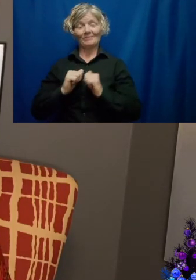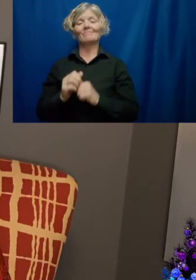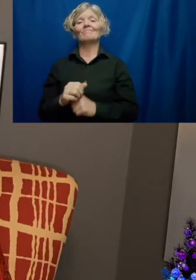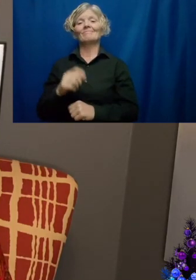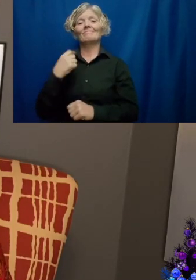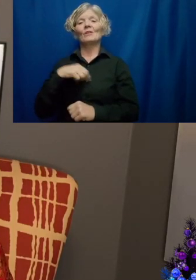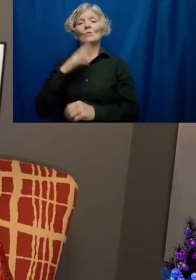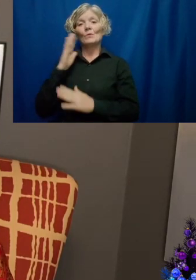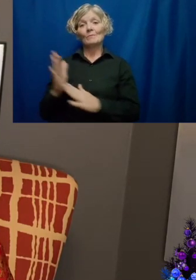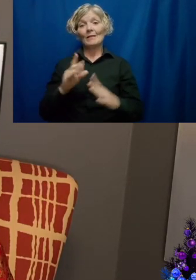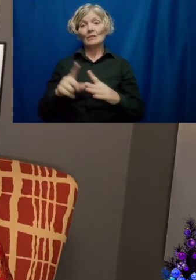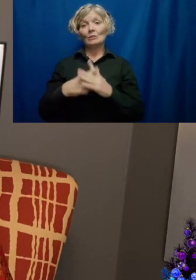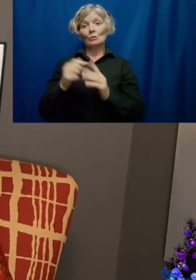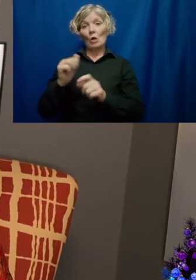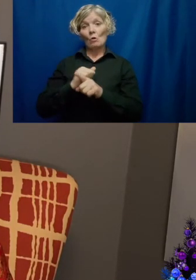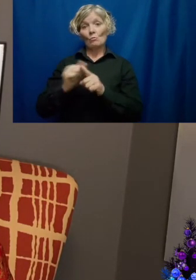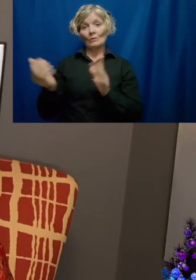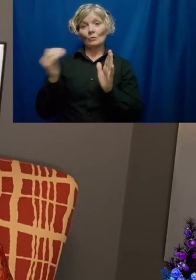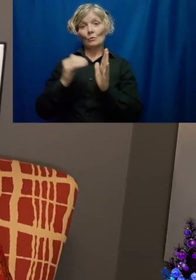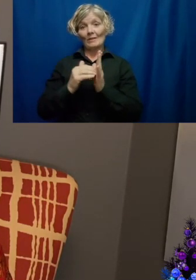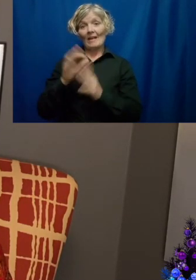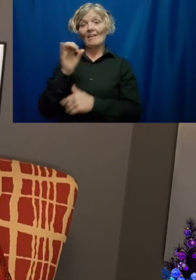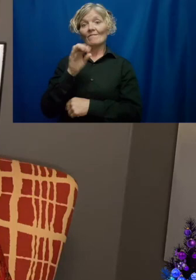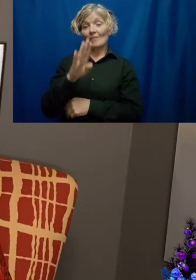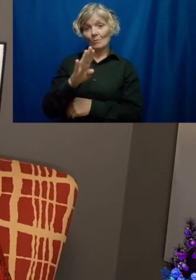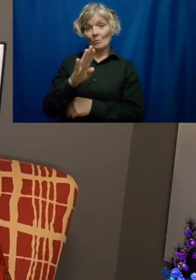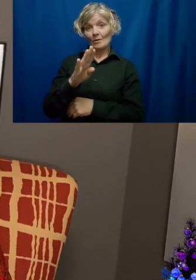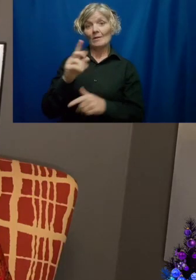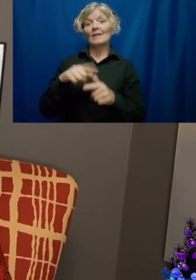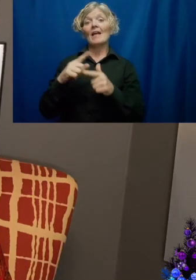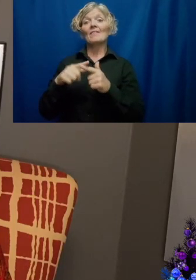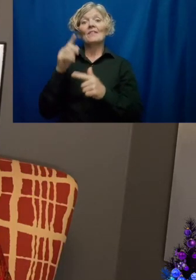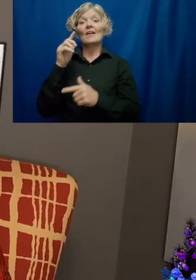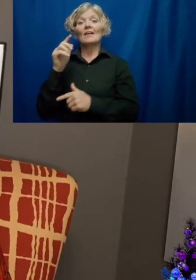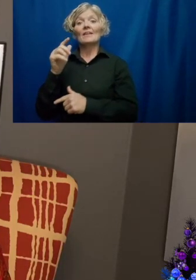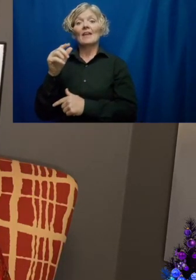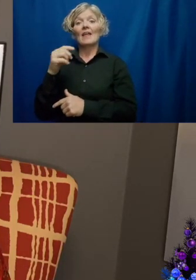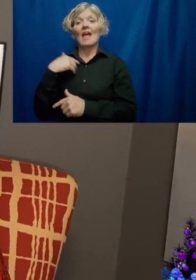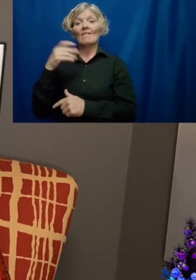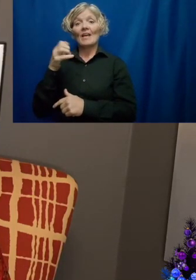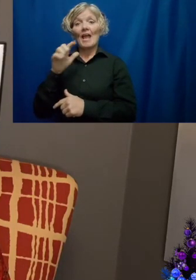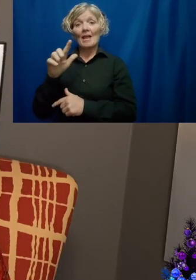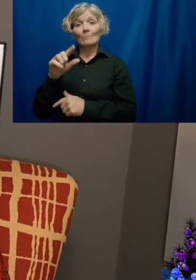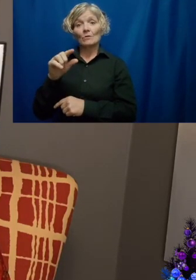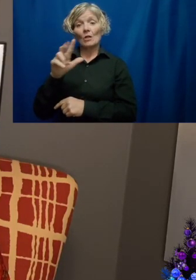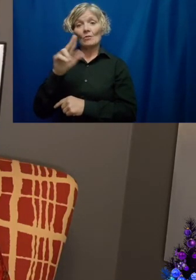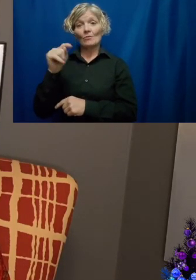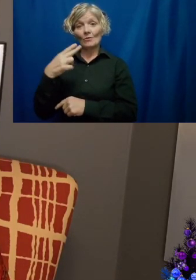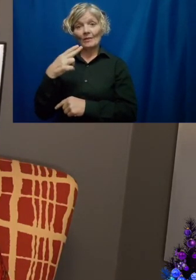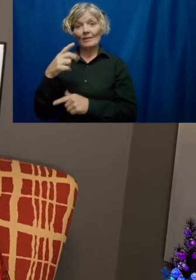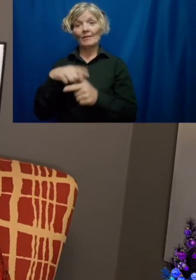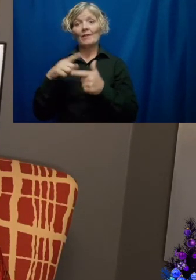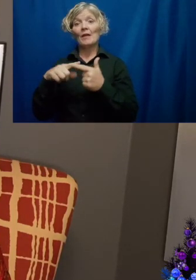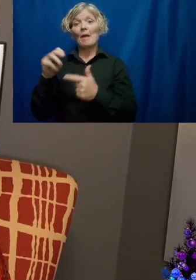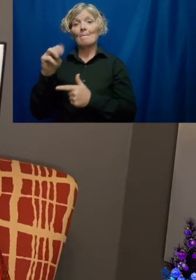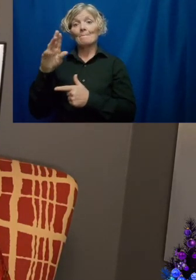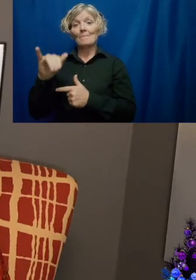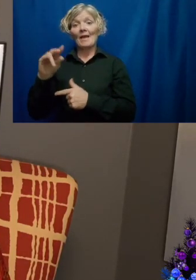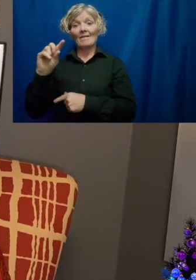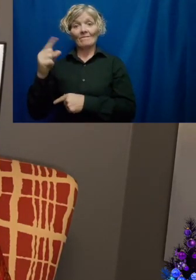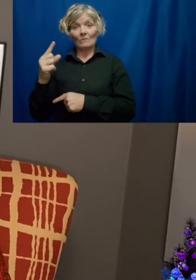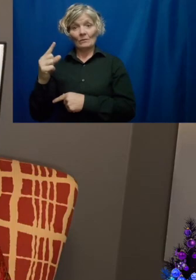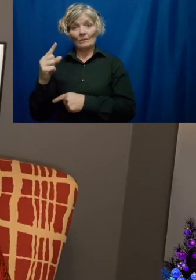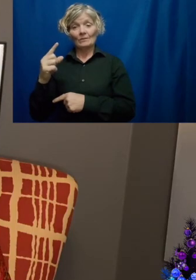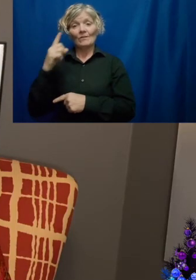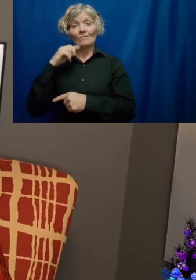February, and we have April 30th and May 1st as the dates for our first return to live